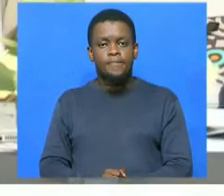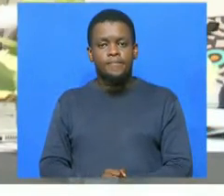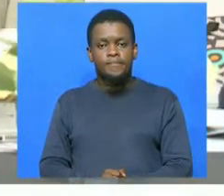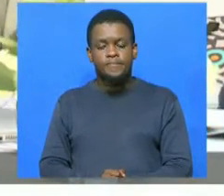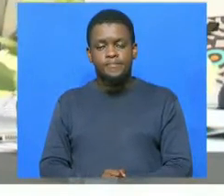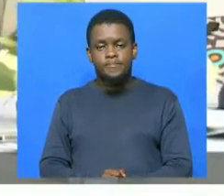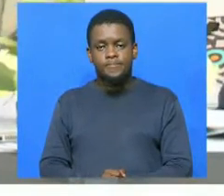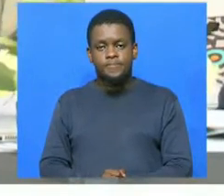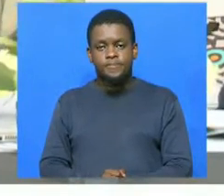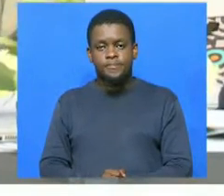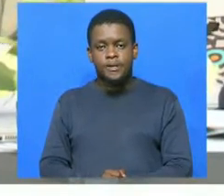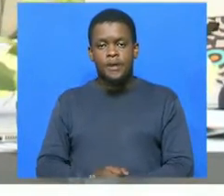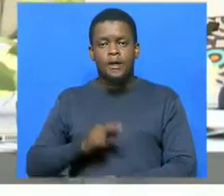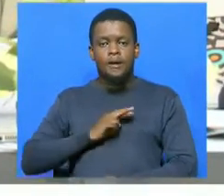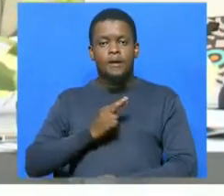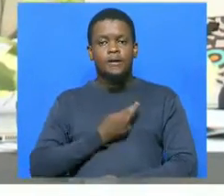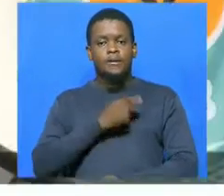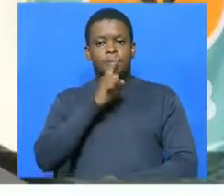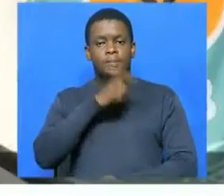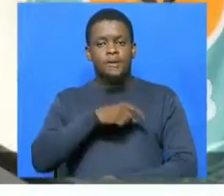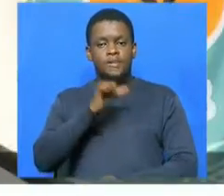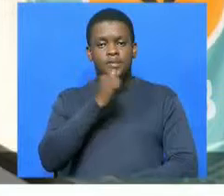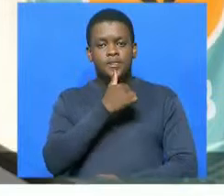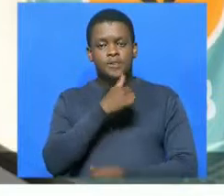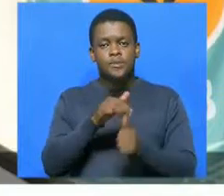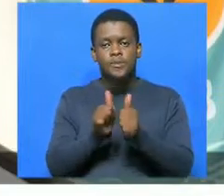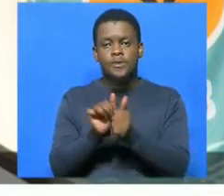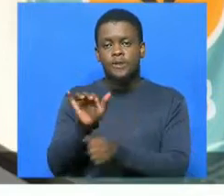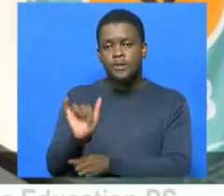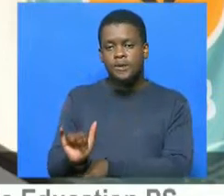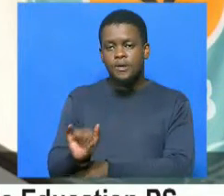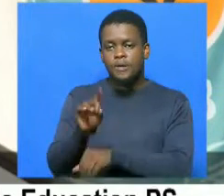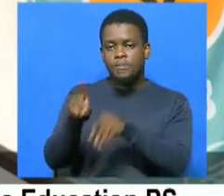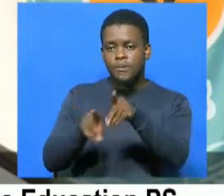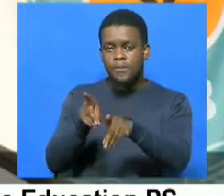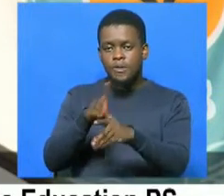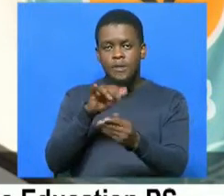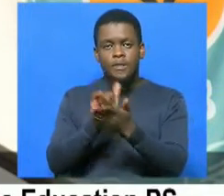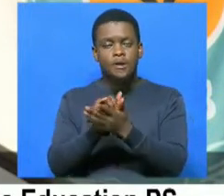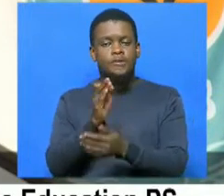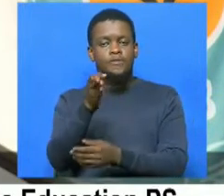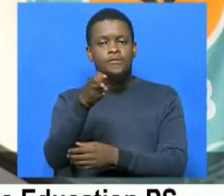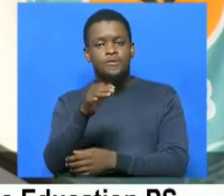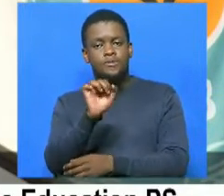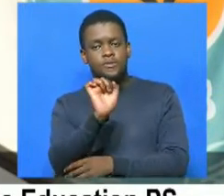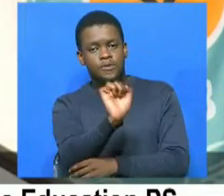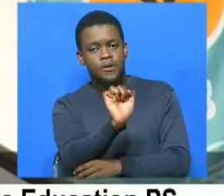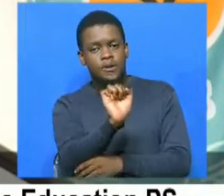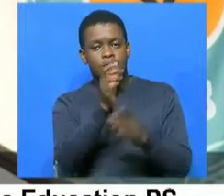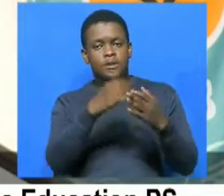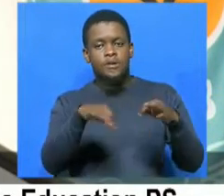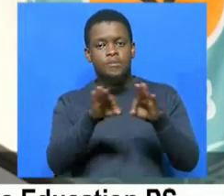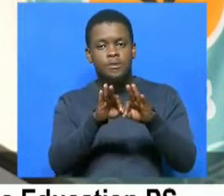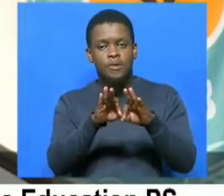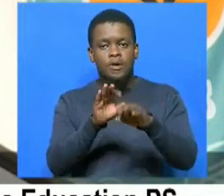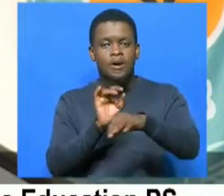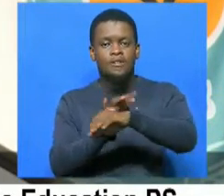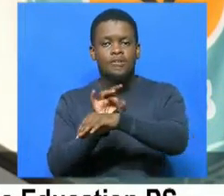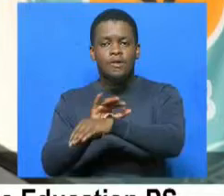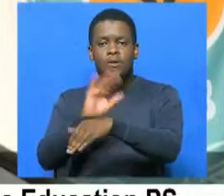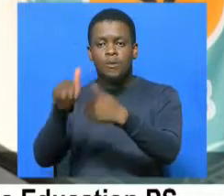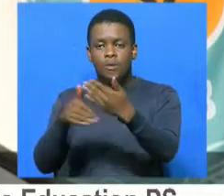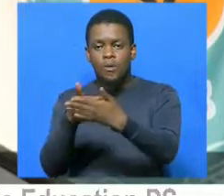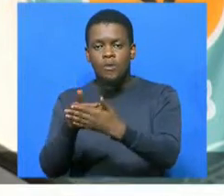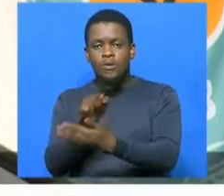young people, take it serious. This is your key to the future. And may I call on all of us to